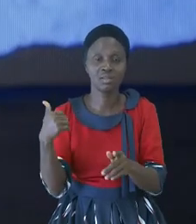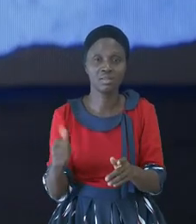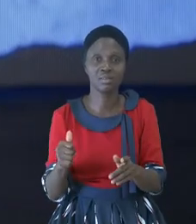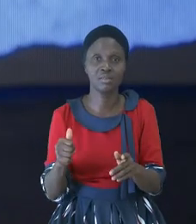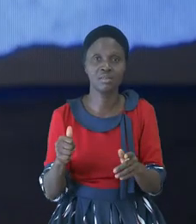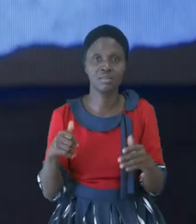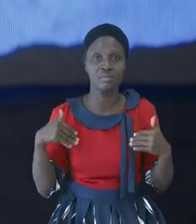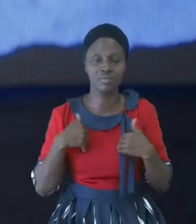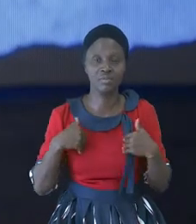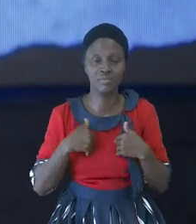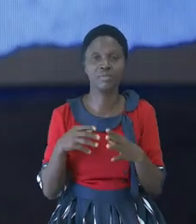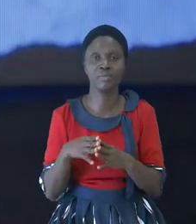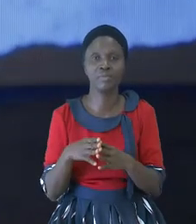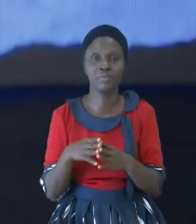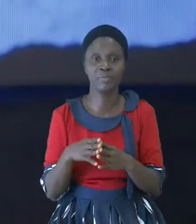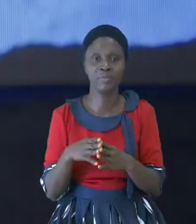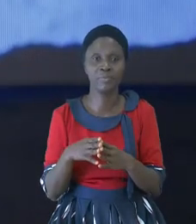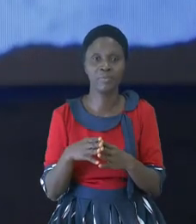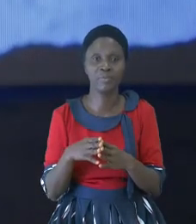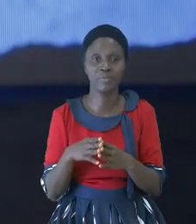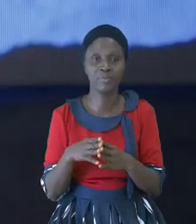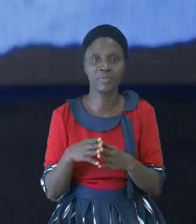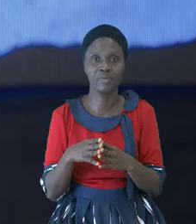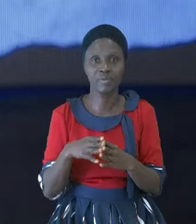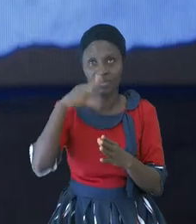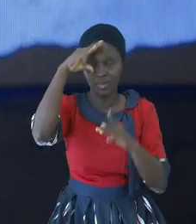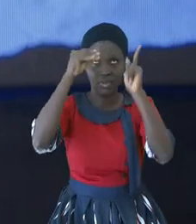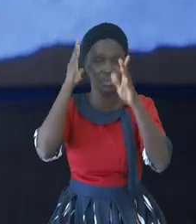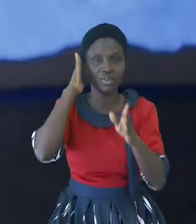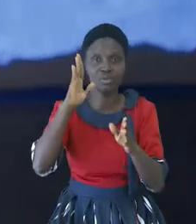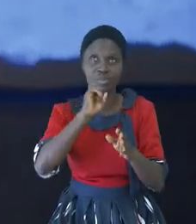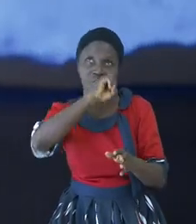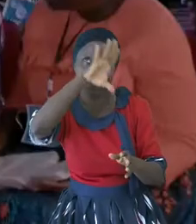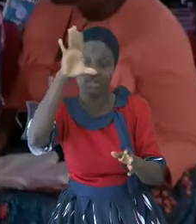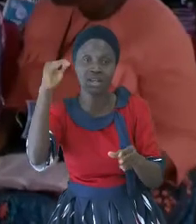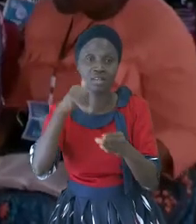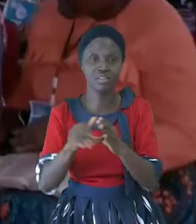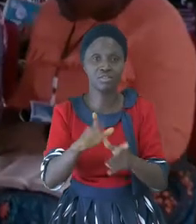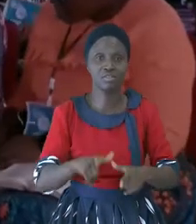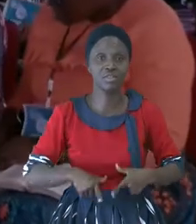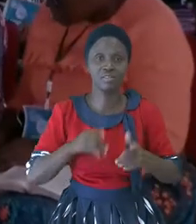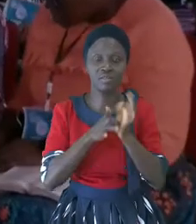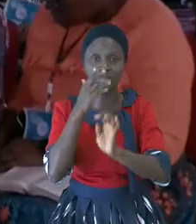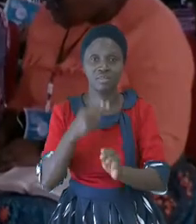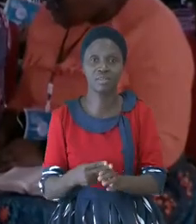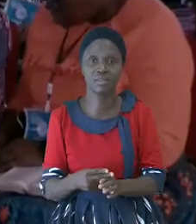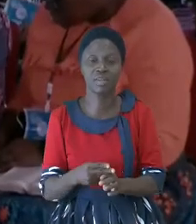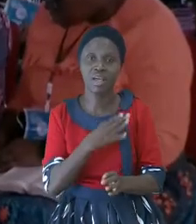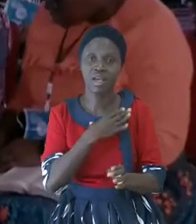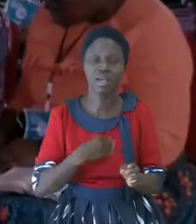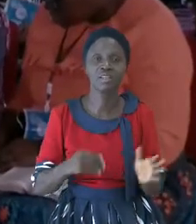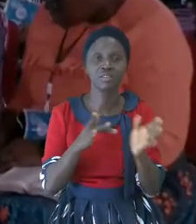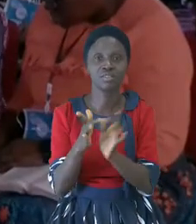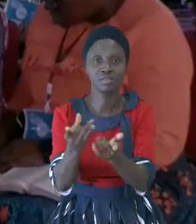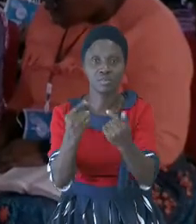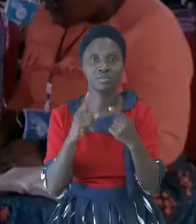the cherubims, shine forth. It'll shine forth in your life. And then Jesus Christ comes to make it clear to us